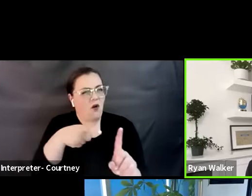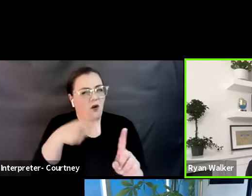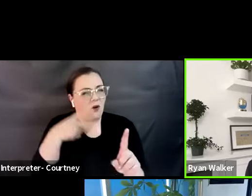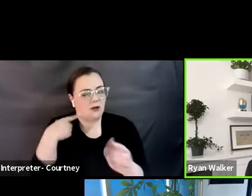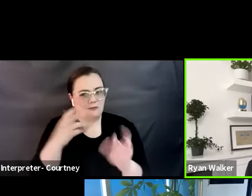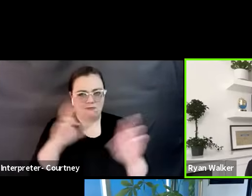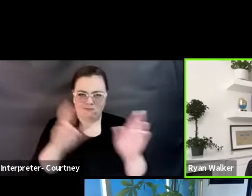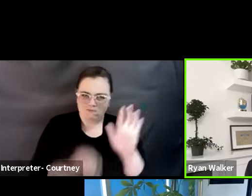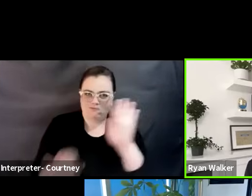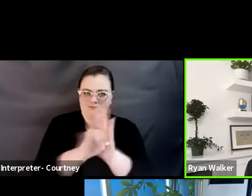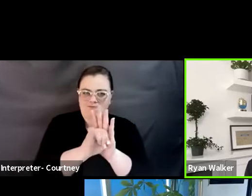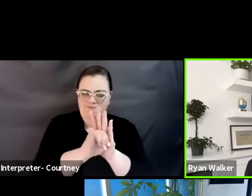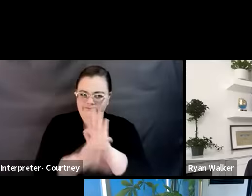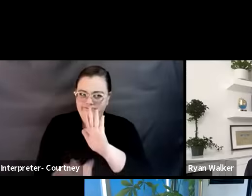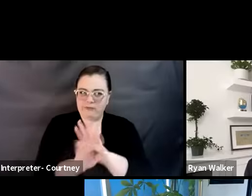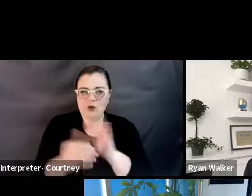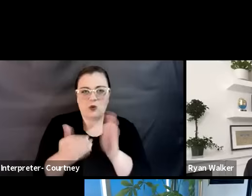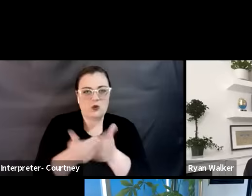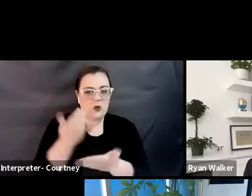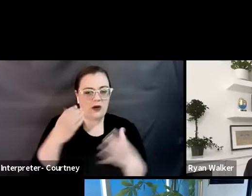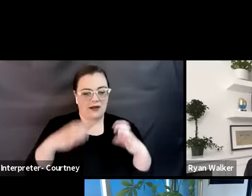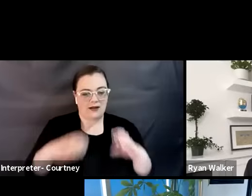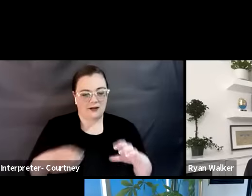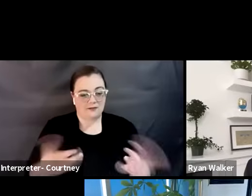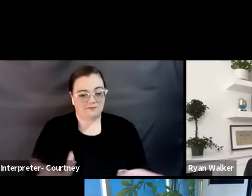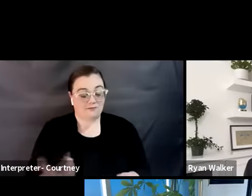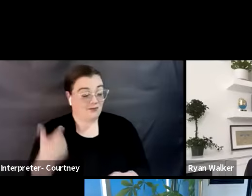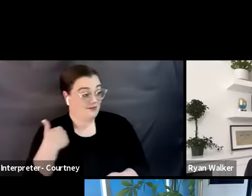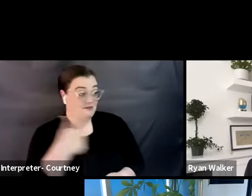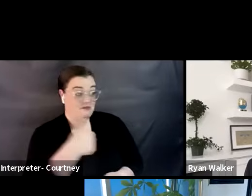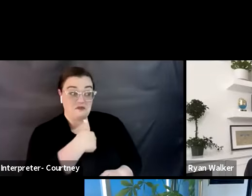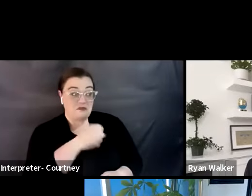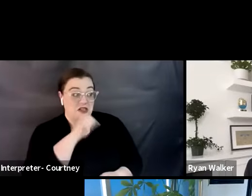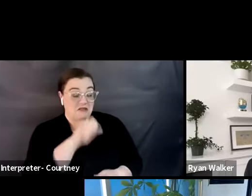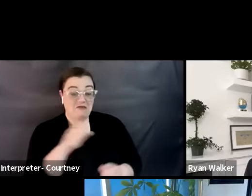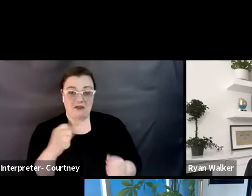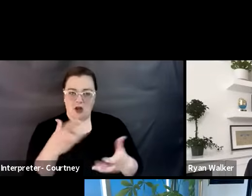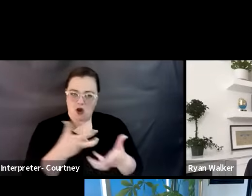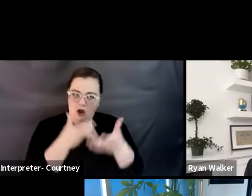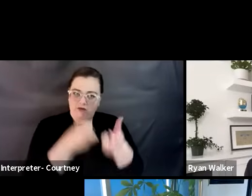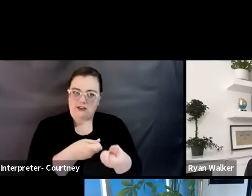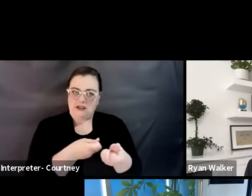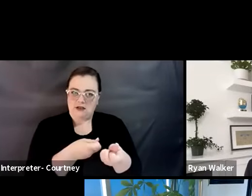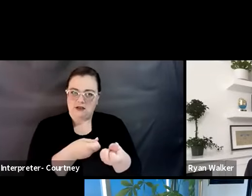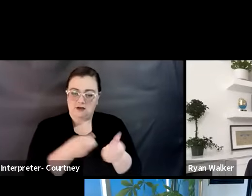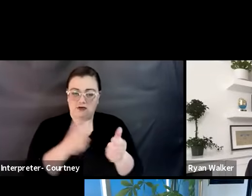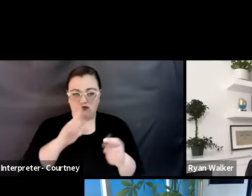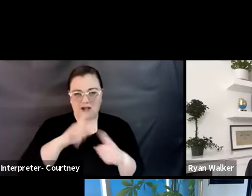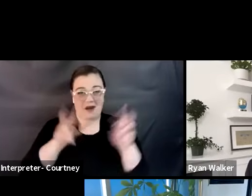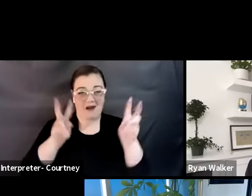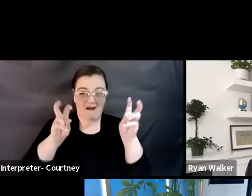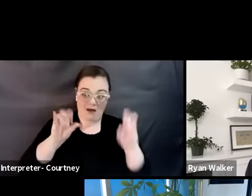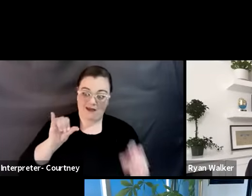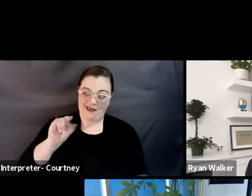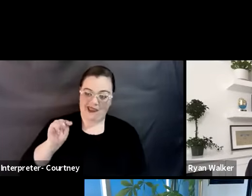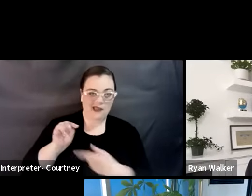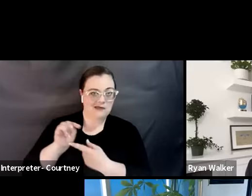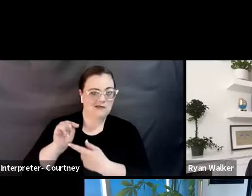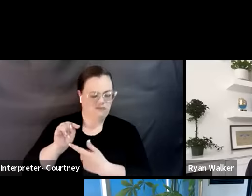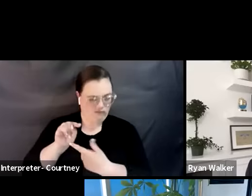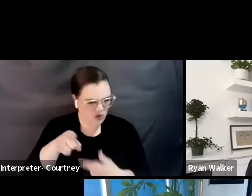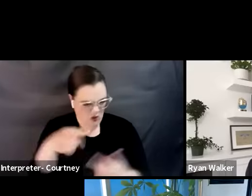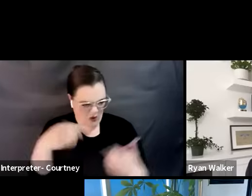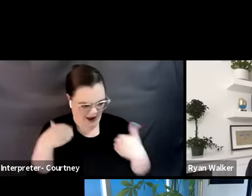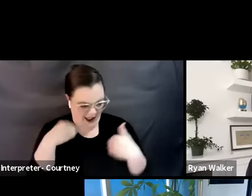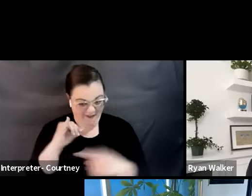client to work with? We love confidence. That's, when people always refer to the it factor, part of it is someone being comfortable in